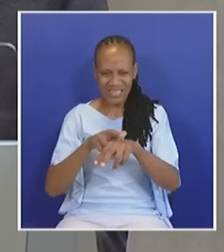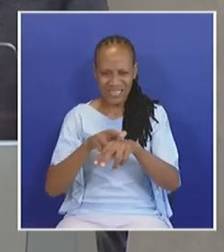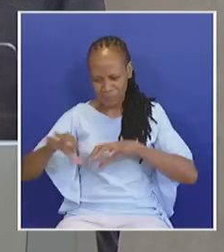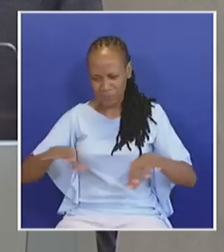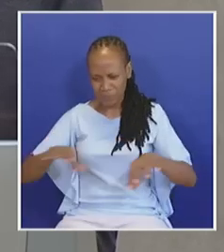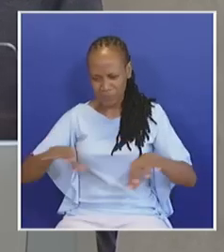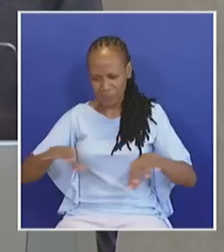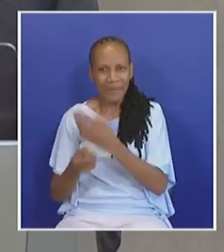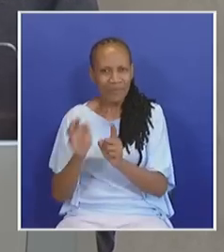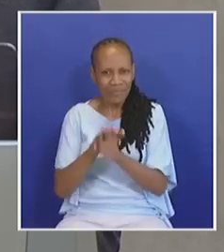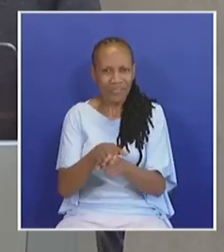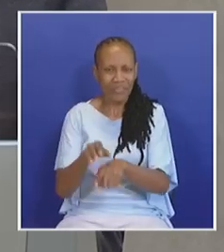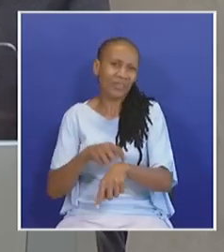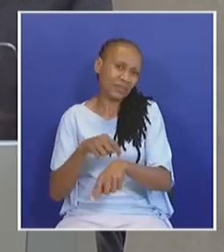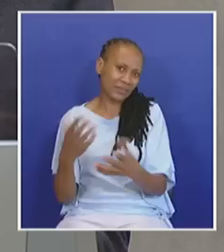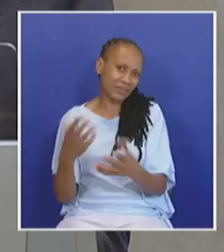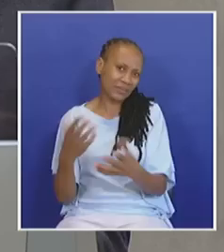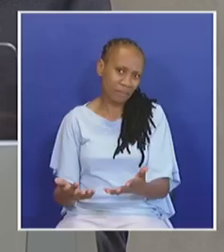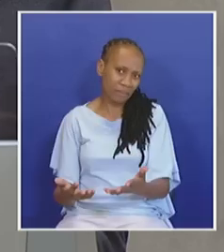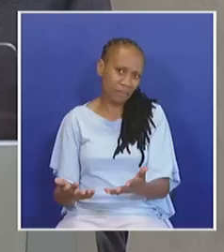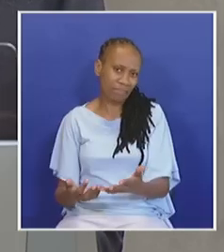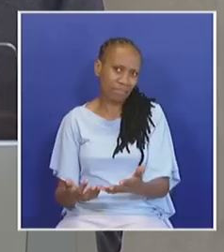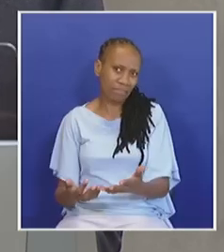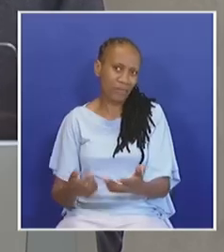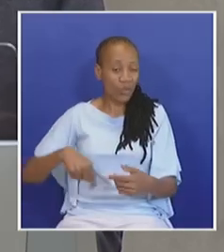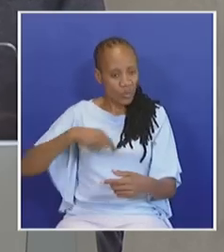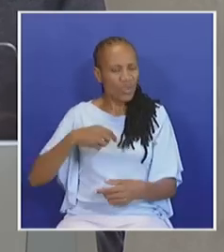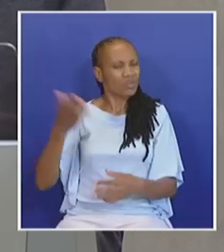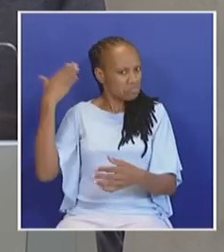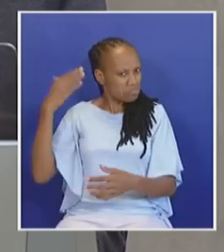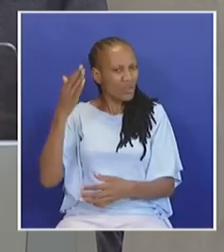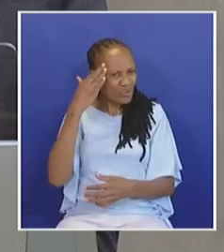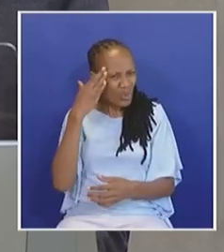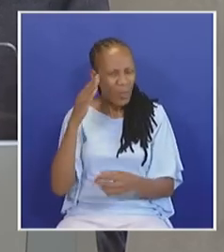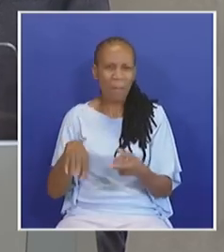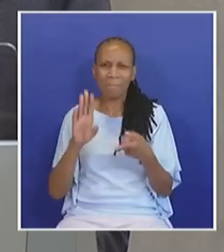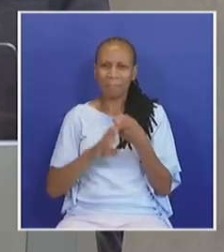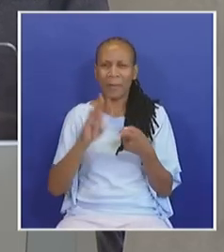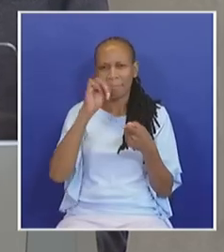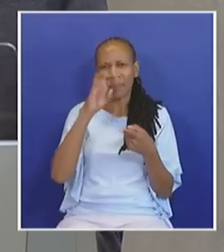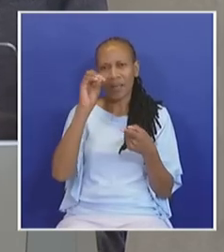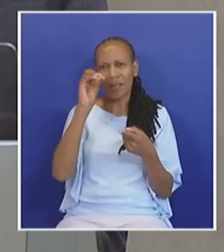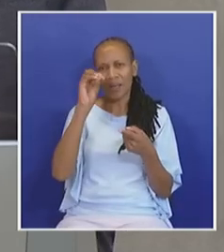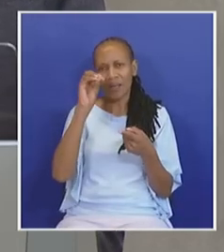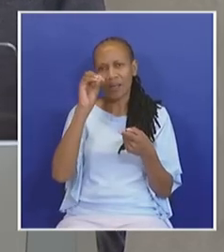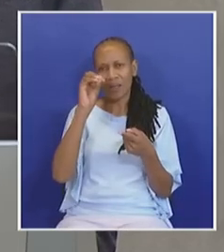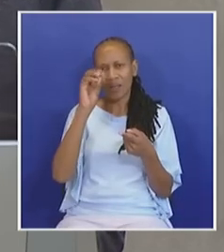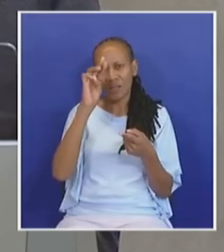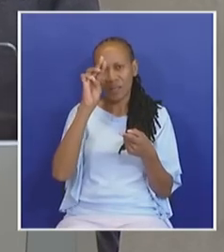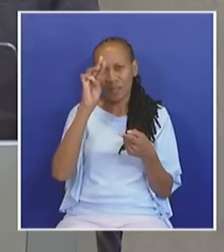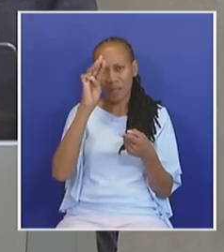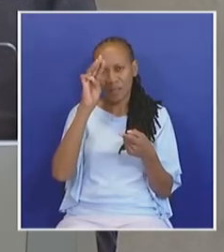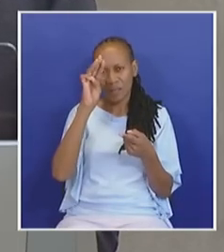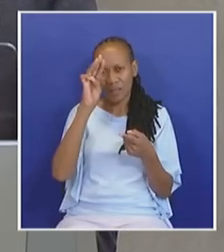apartheid collectively with the progressive forces. We were aware of the mammoth task ahead of us. That's why when we preparing